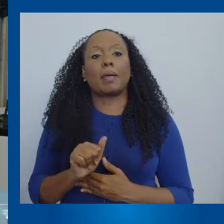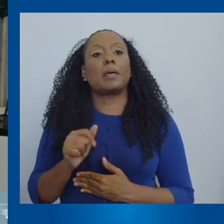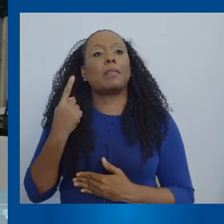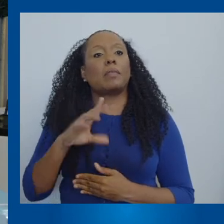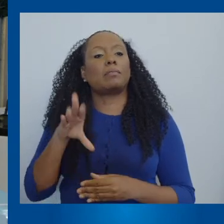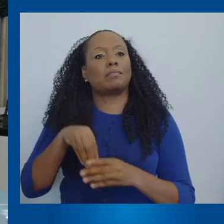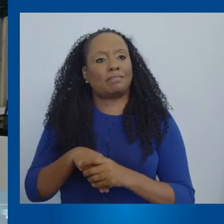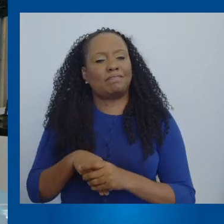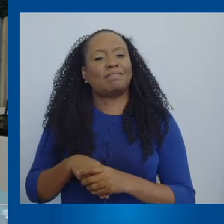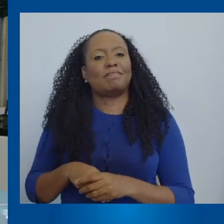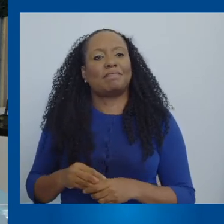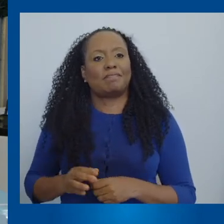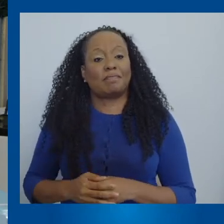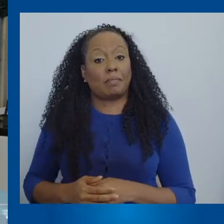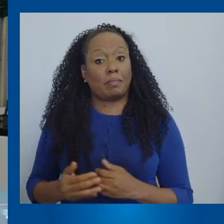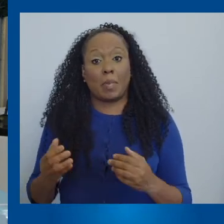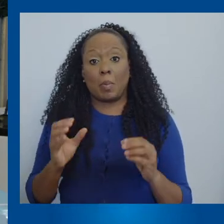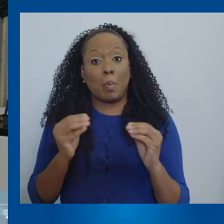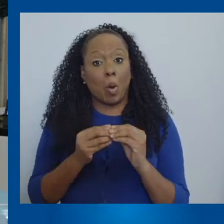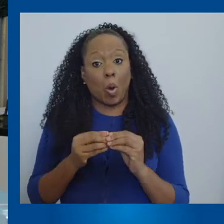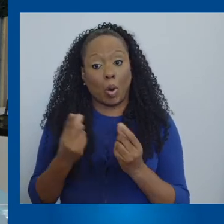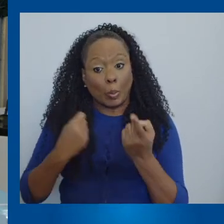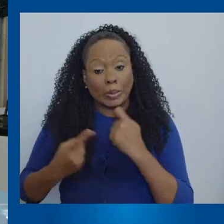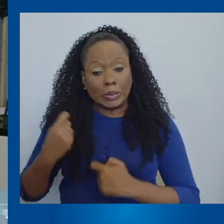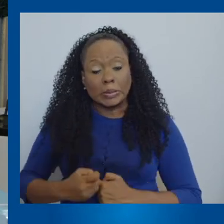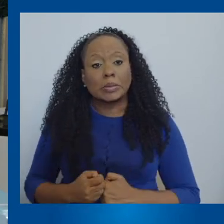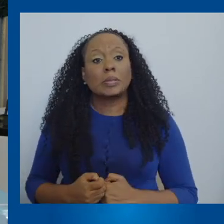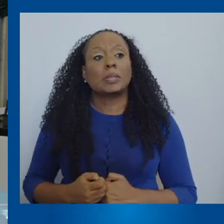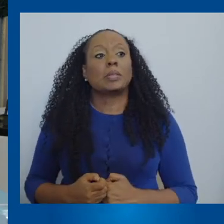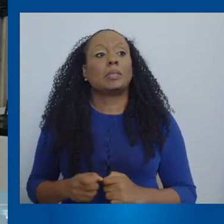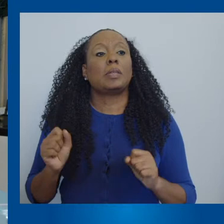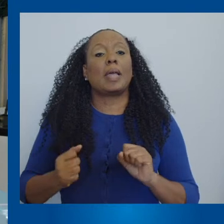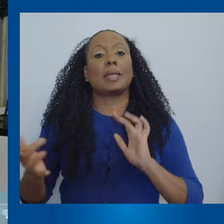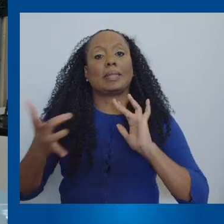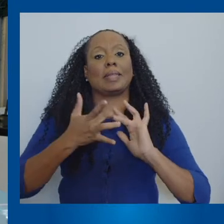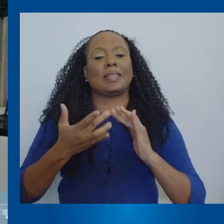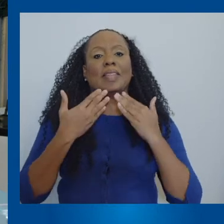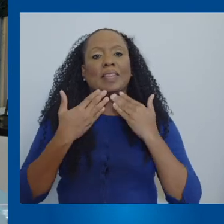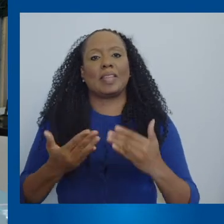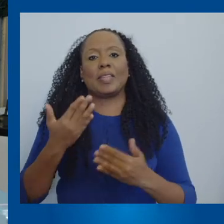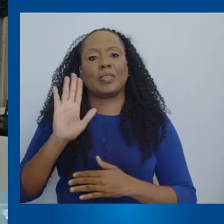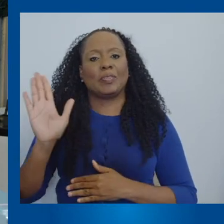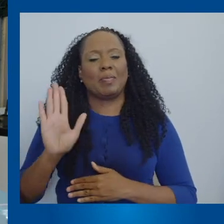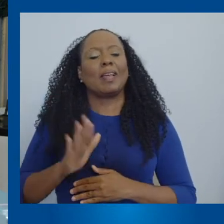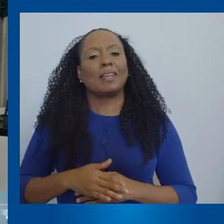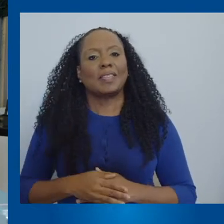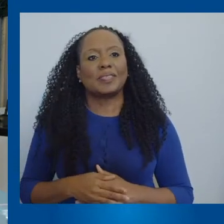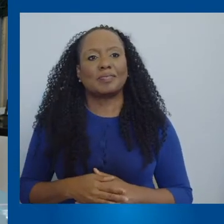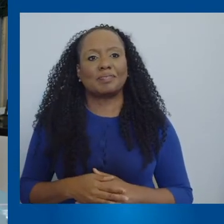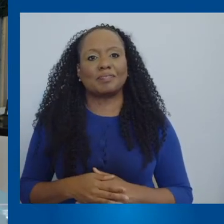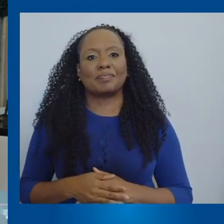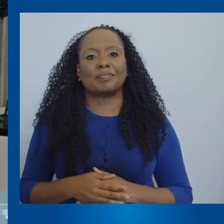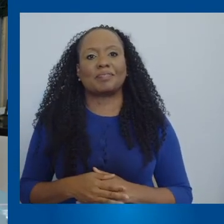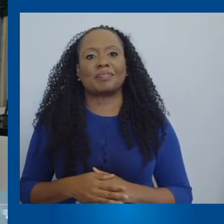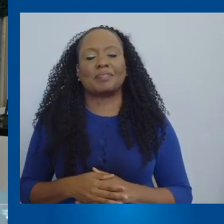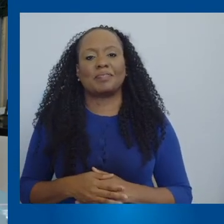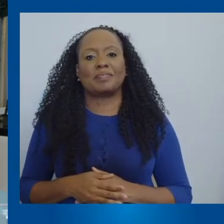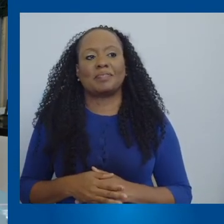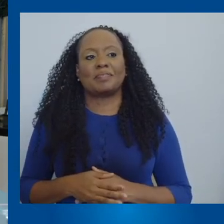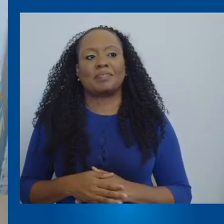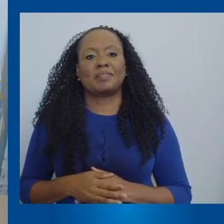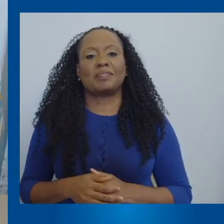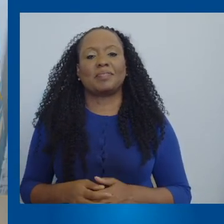this report. Should you have further questions, we remain available. Do get in touch. Thank you, and goodbye. And I just